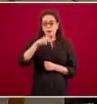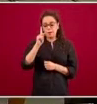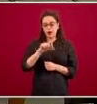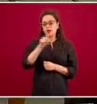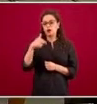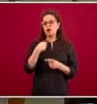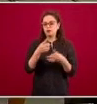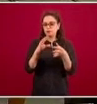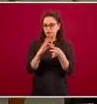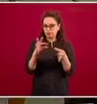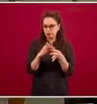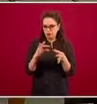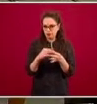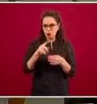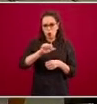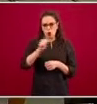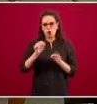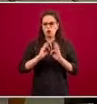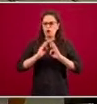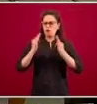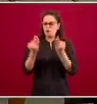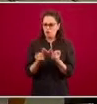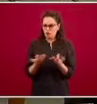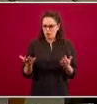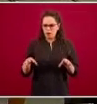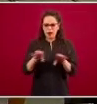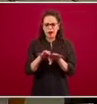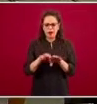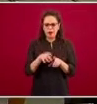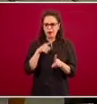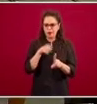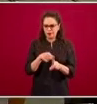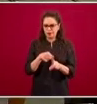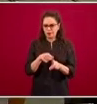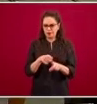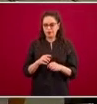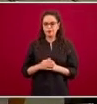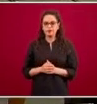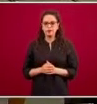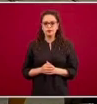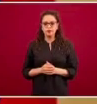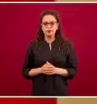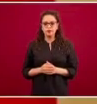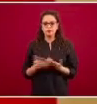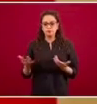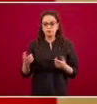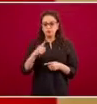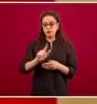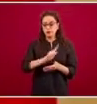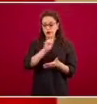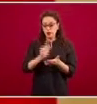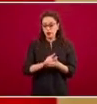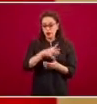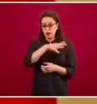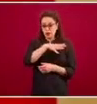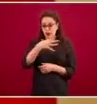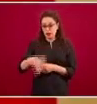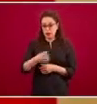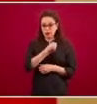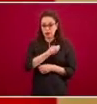used all around the world. This is a general vigilance model, which means that according to the